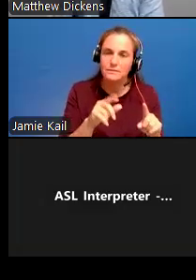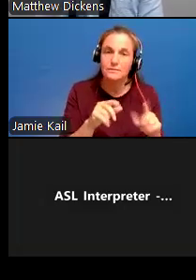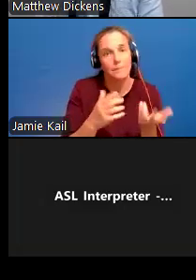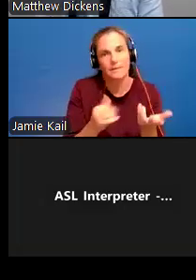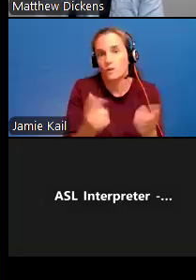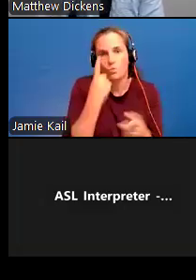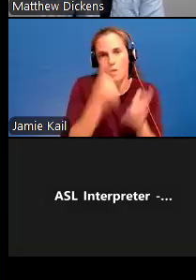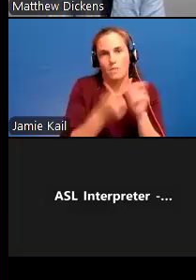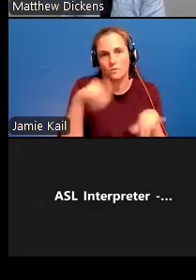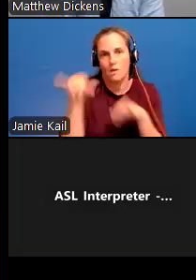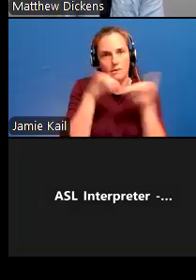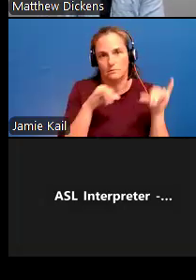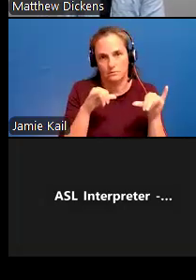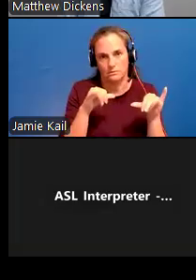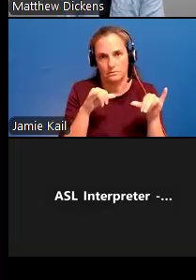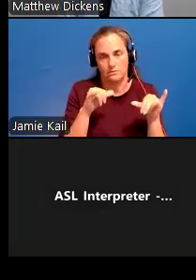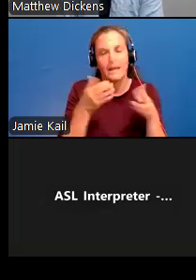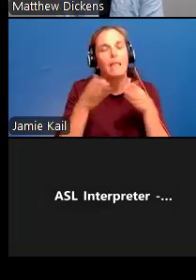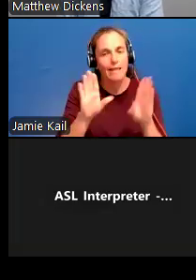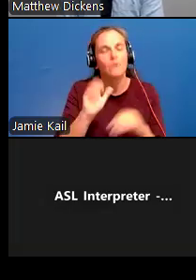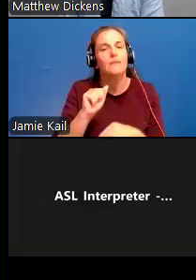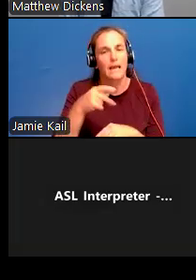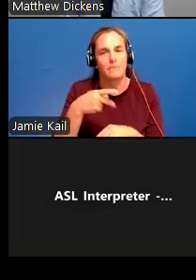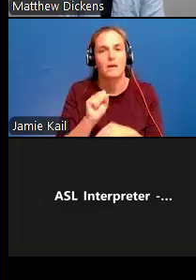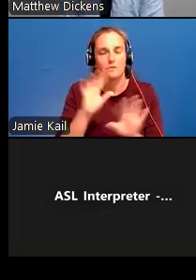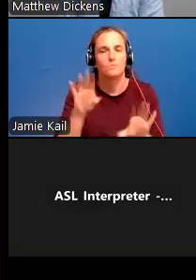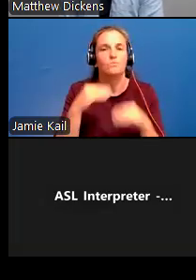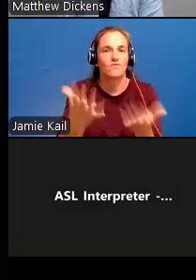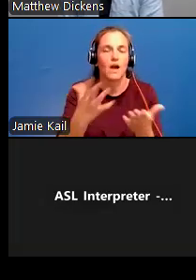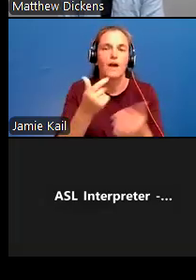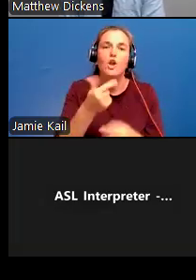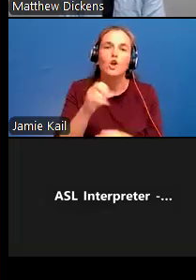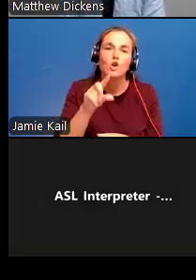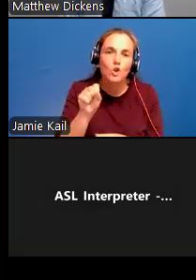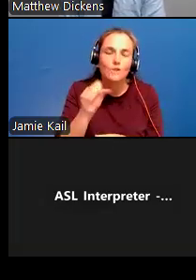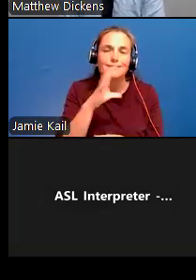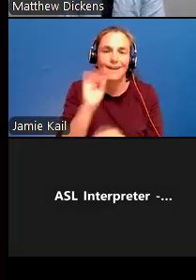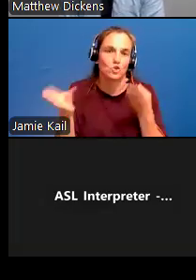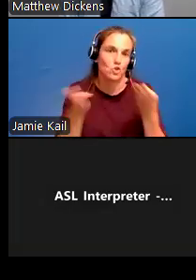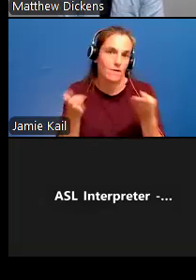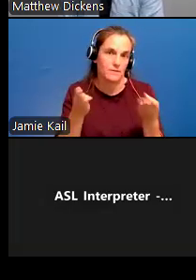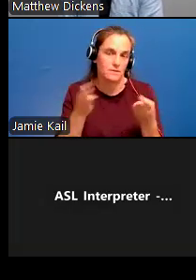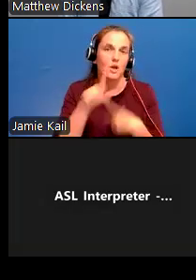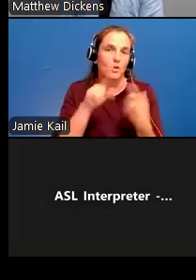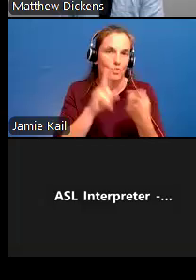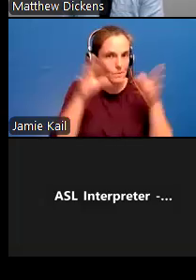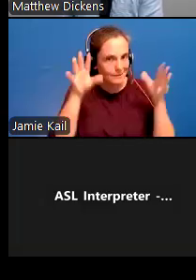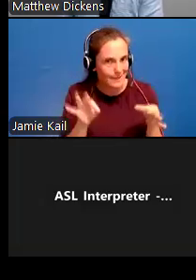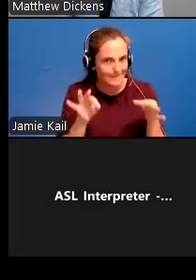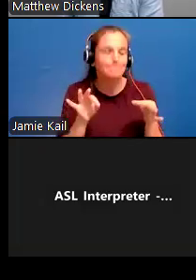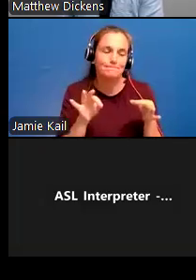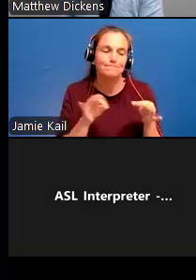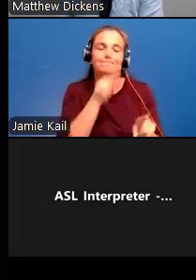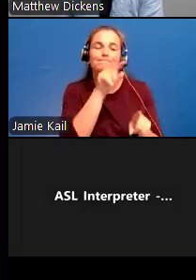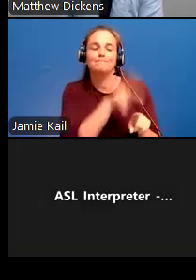our most common. It allows APS to provide goods and services as well when we determine that that situation is